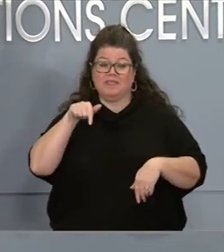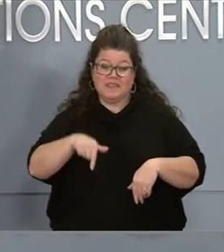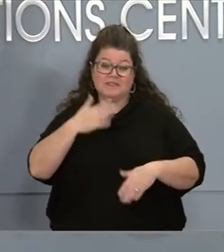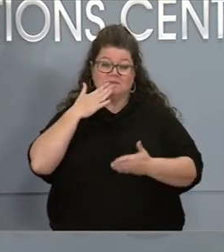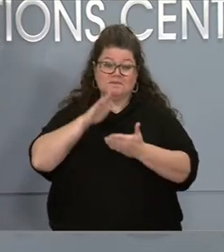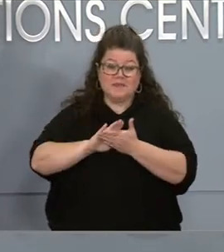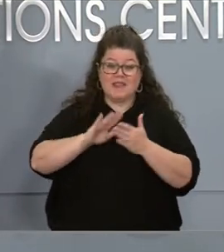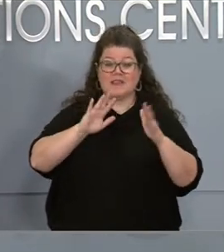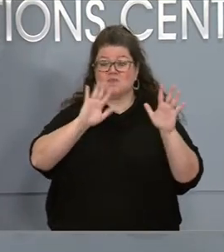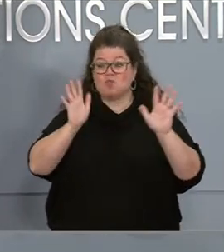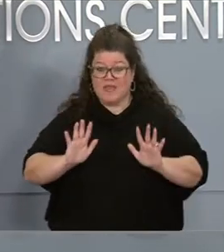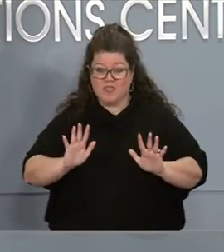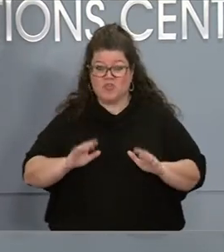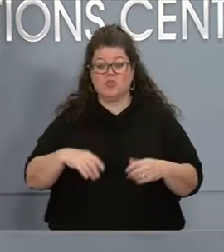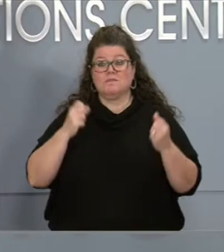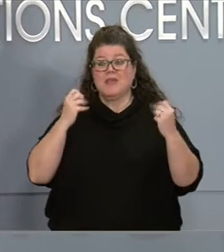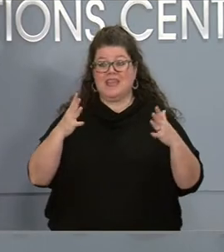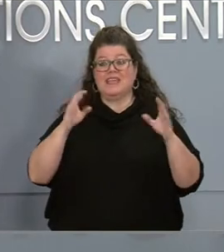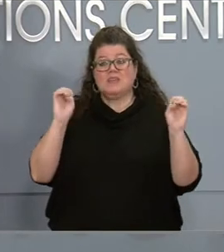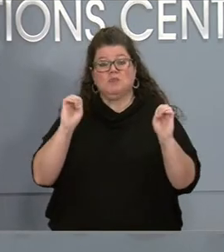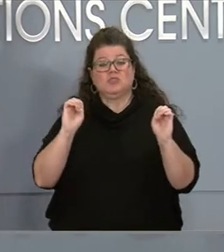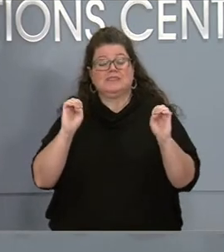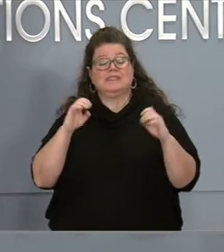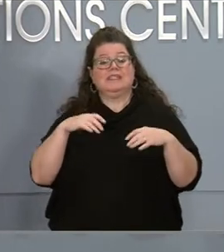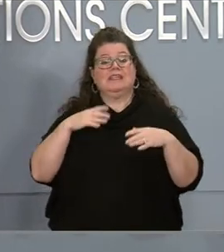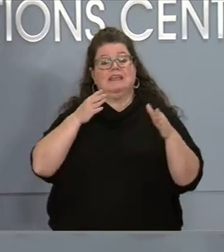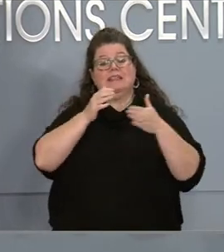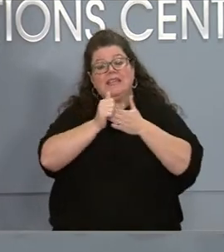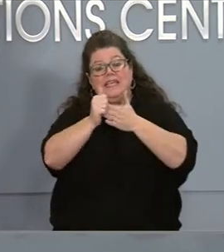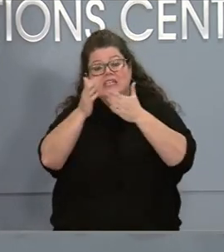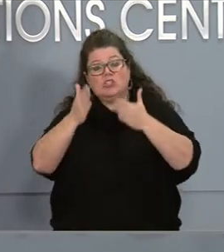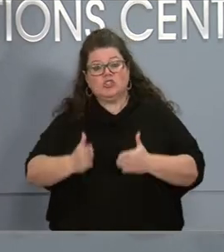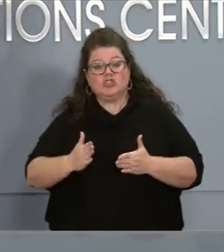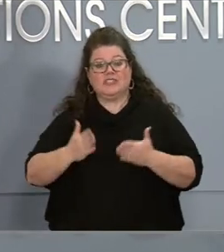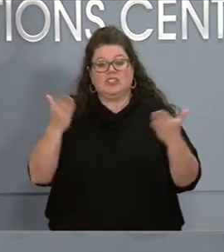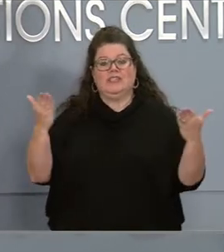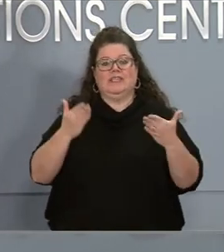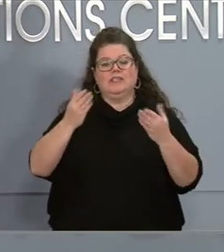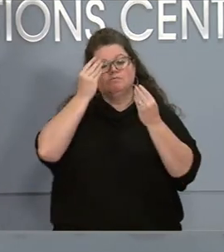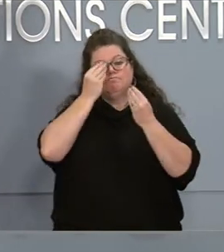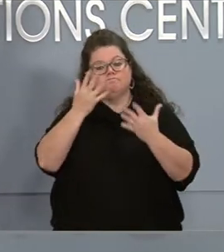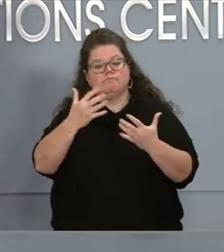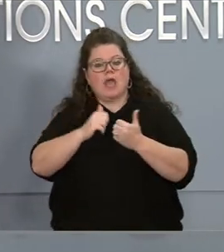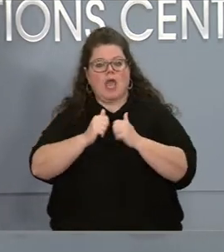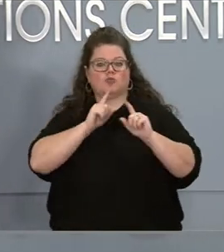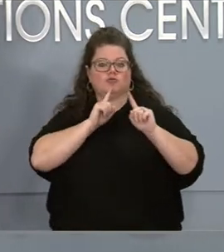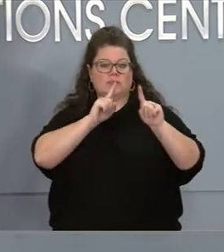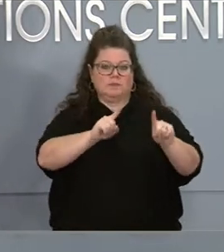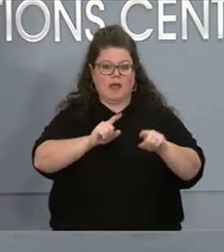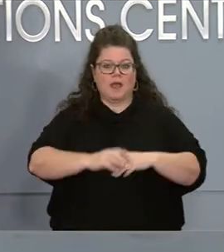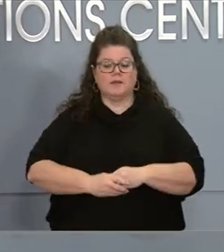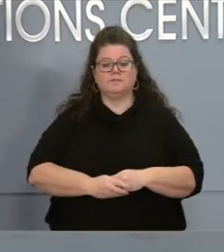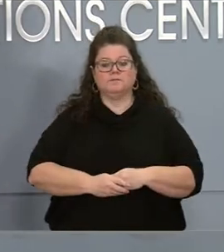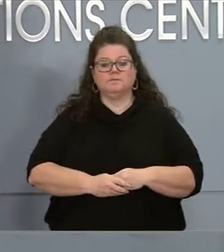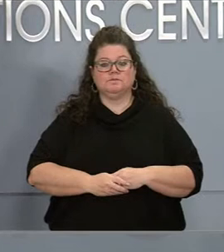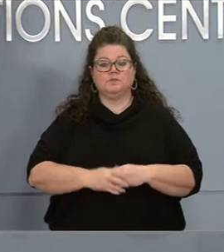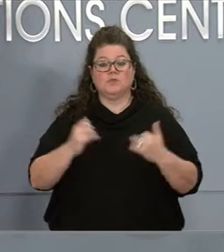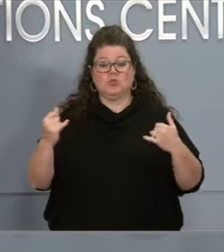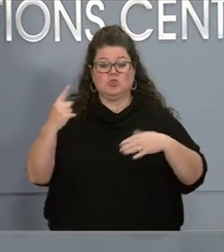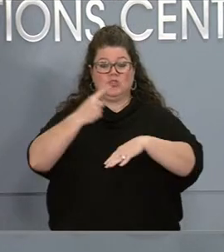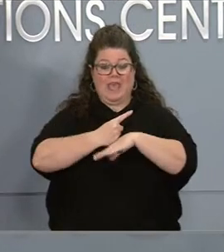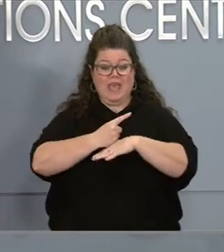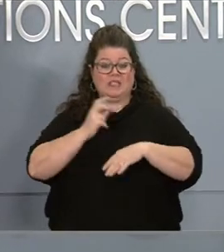state agency leaders are here with us today to brief on preparation and response. Joining me today